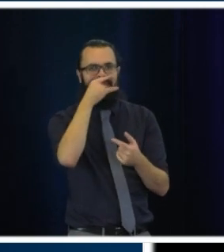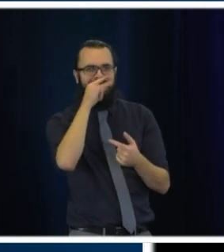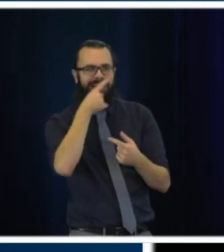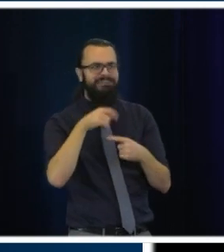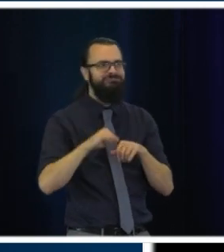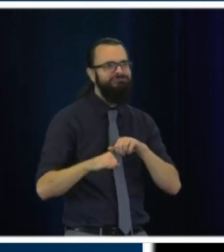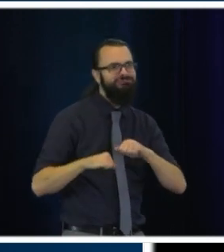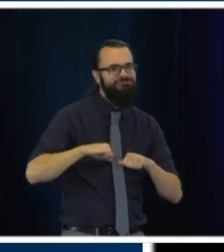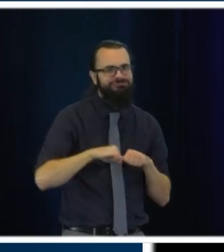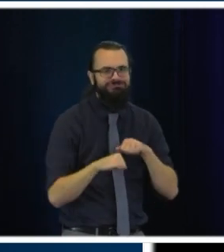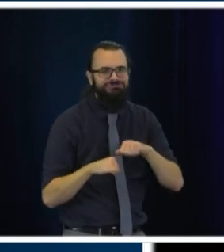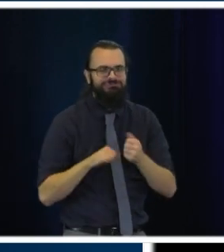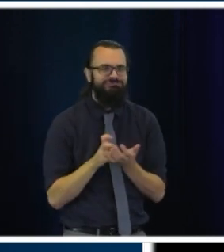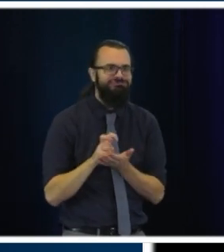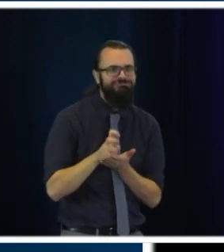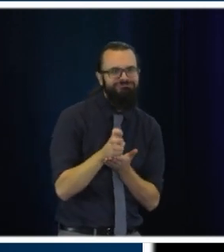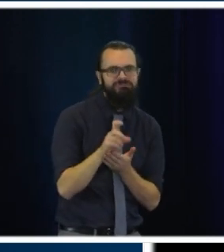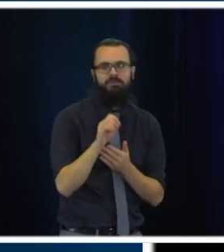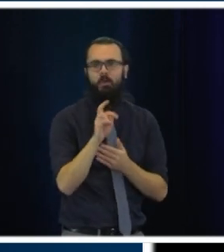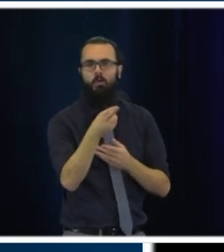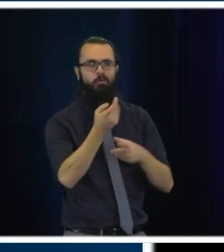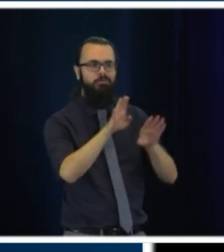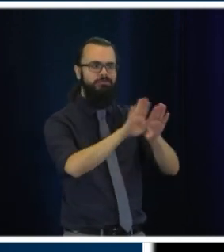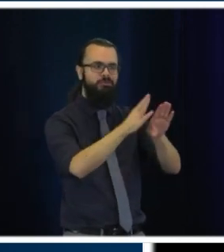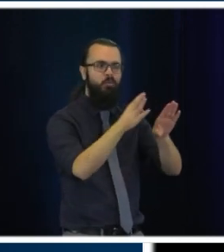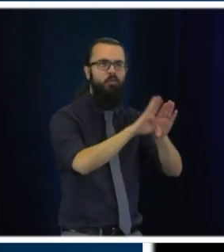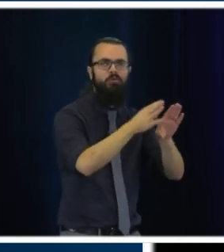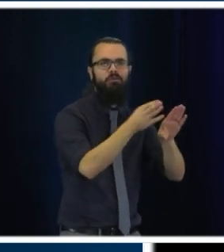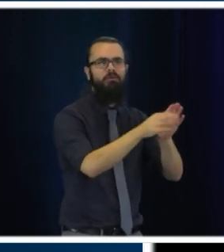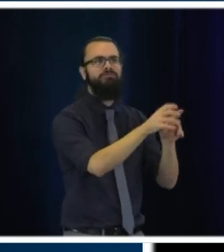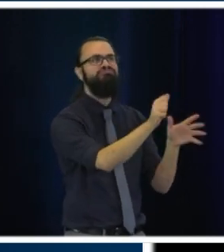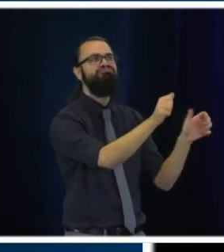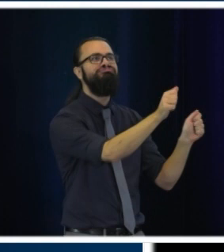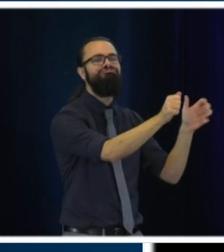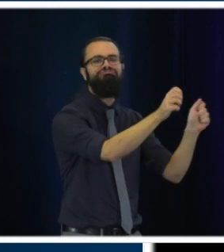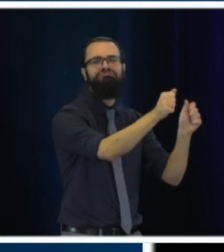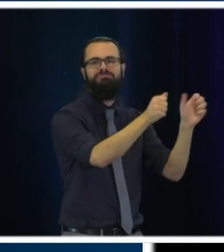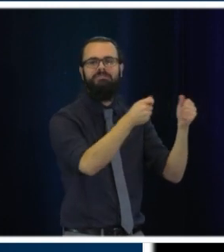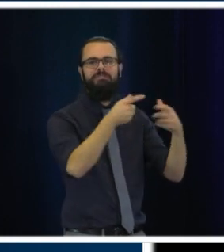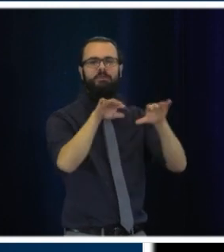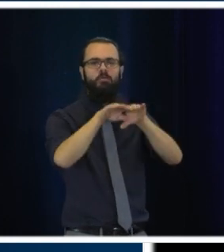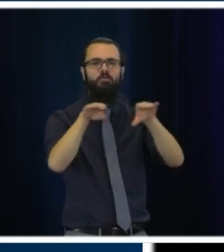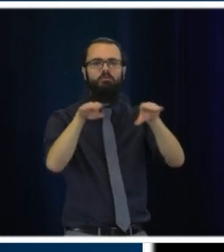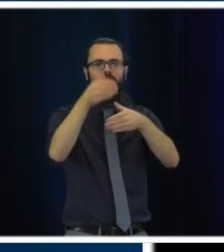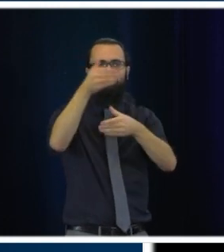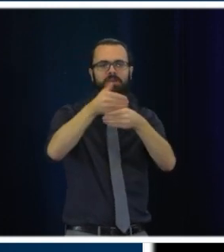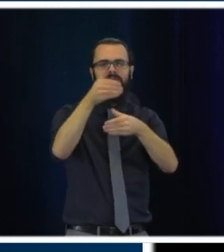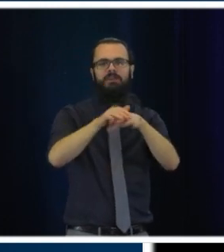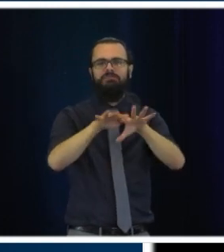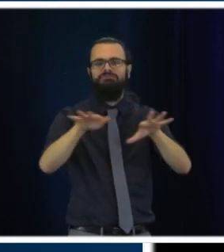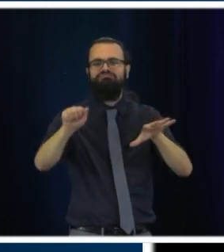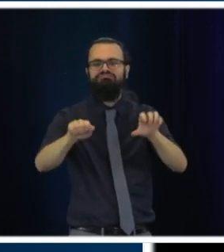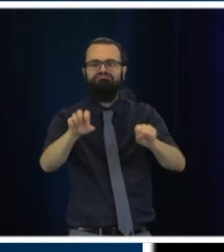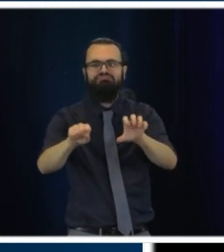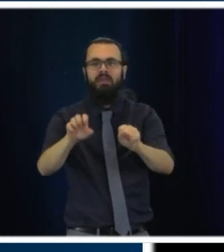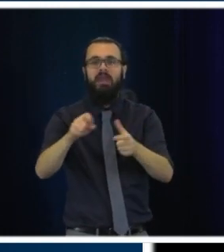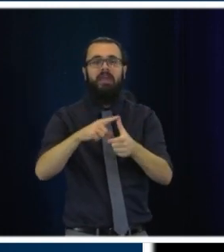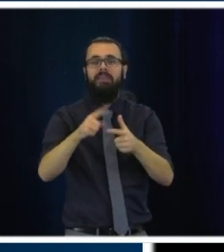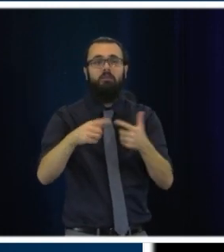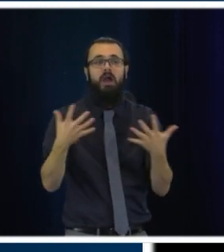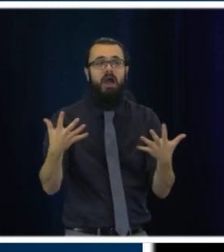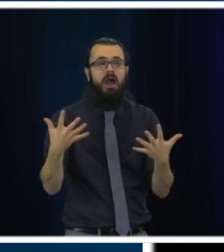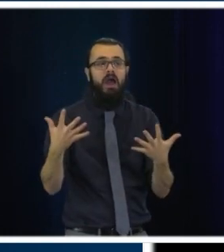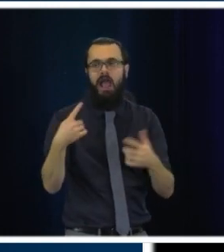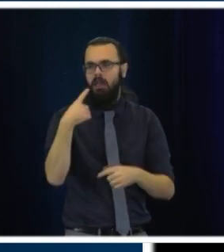putting their hands on the doors and the window seals, and then what do little kids do with their hands after they touch things?